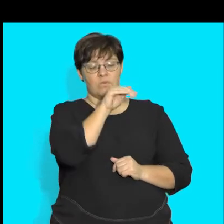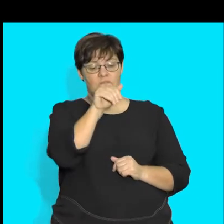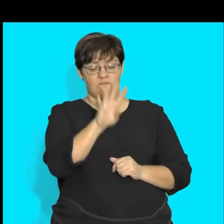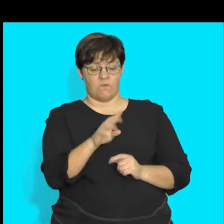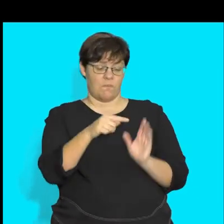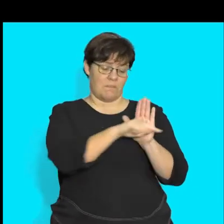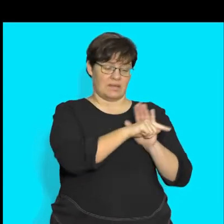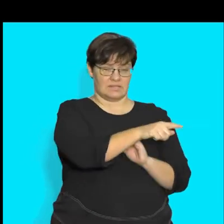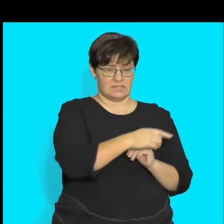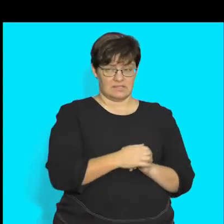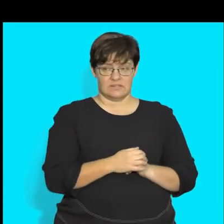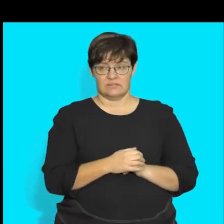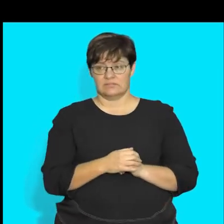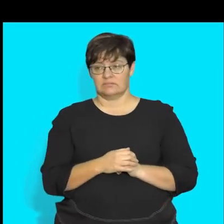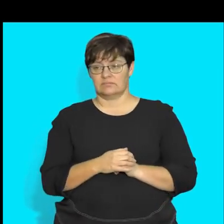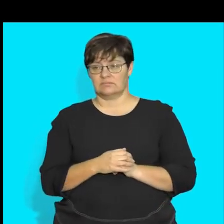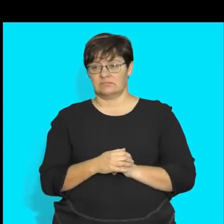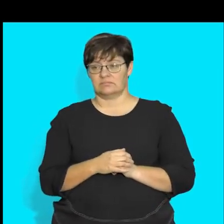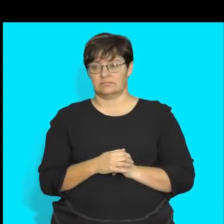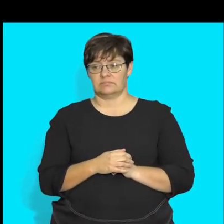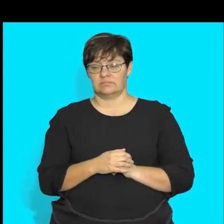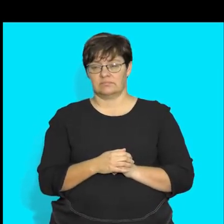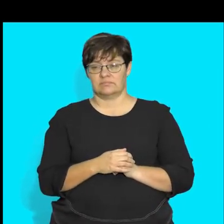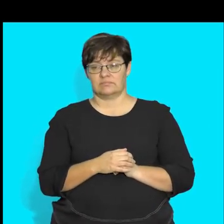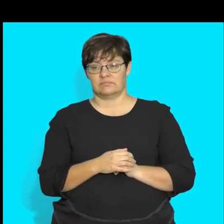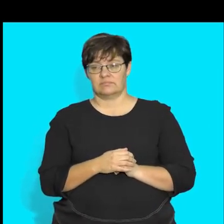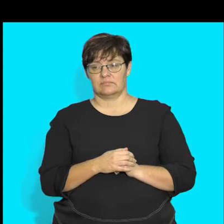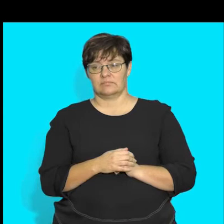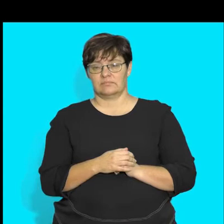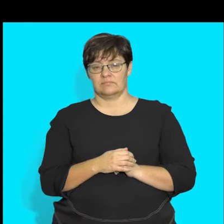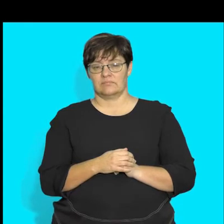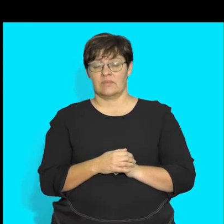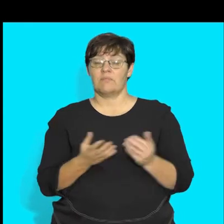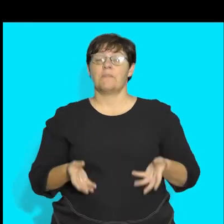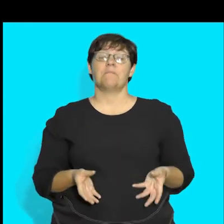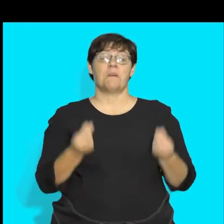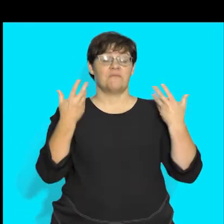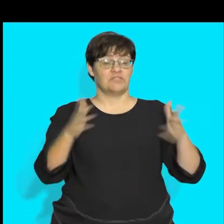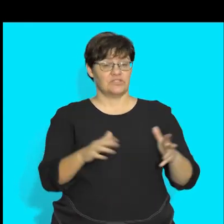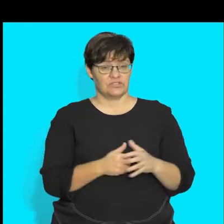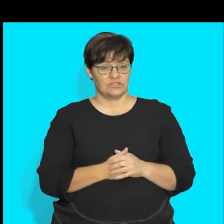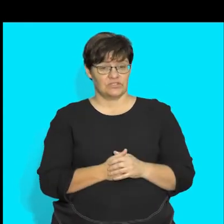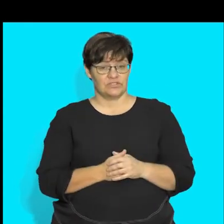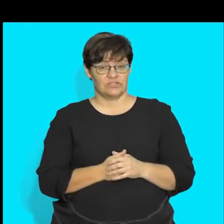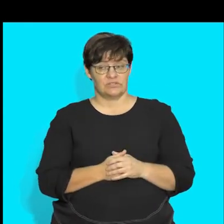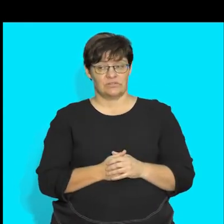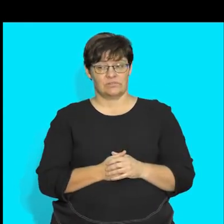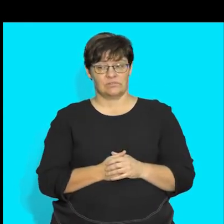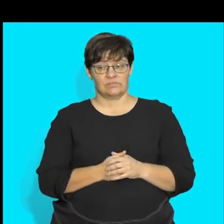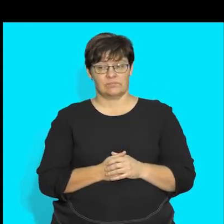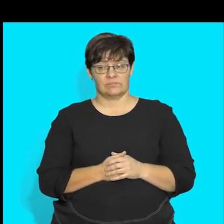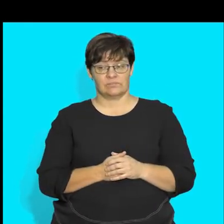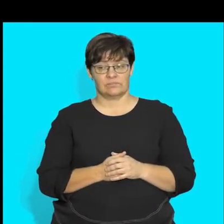over, 1 over 4, and I'm going to change the sign to a negative. Once I have